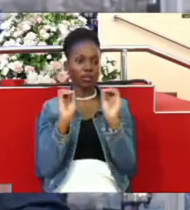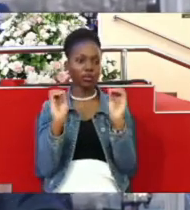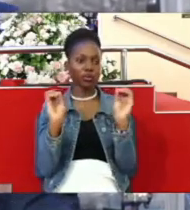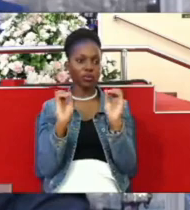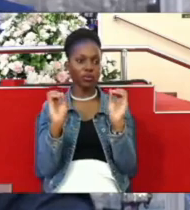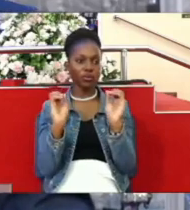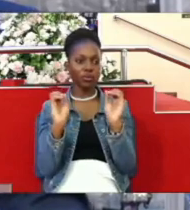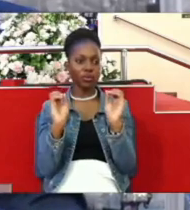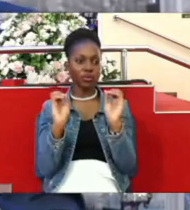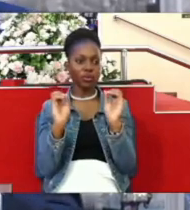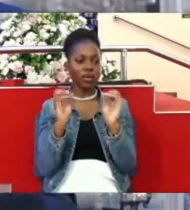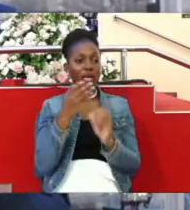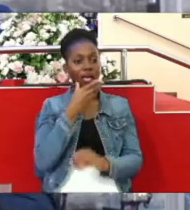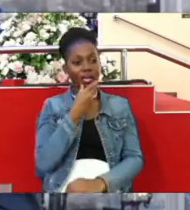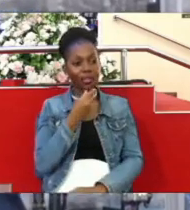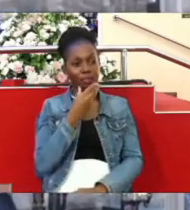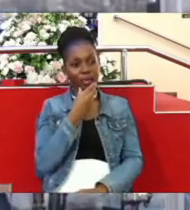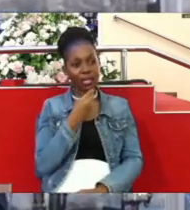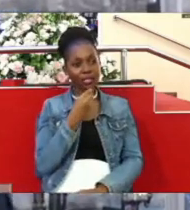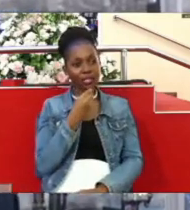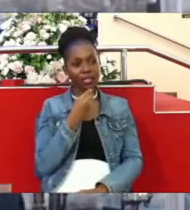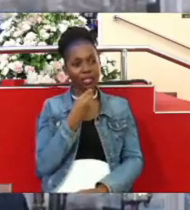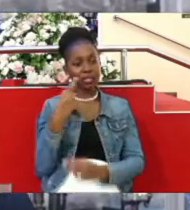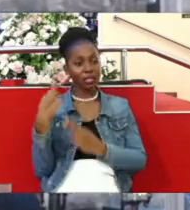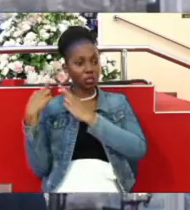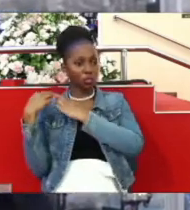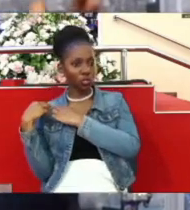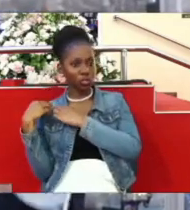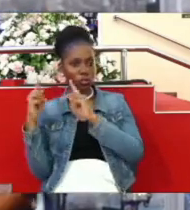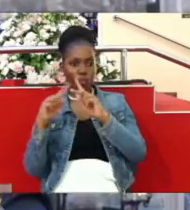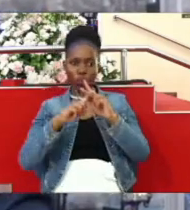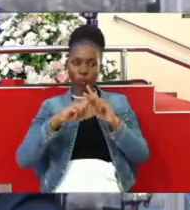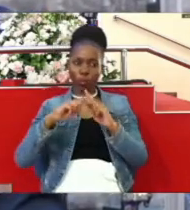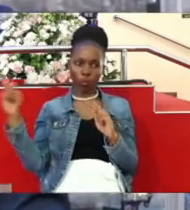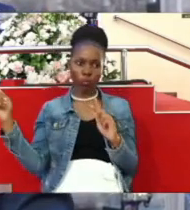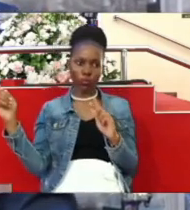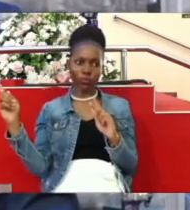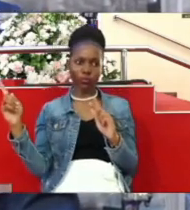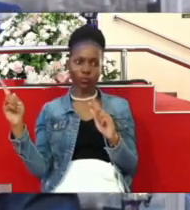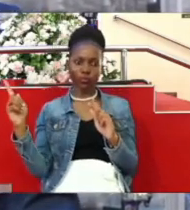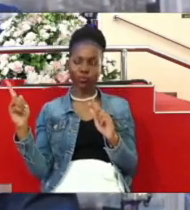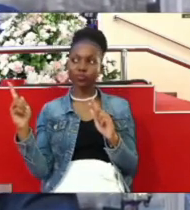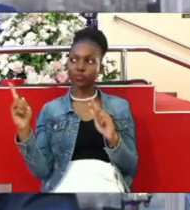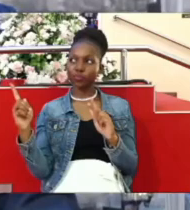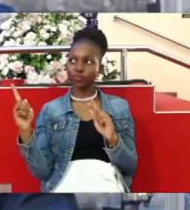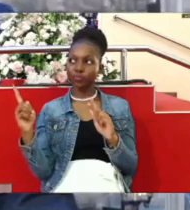And the person you are engaged with also ran away.